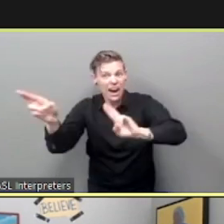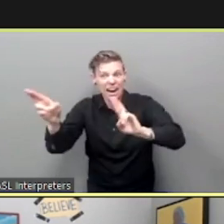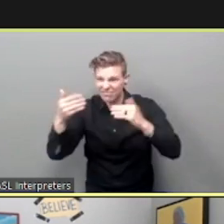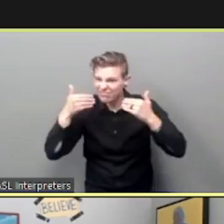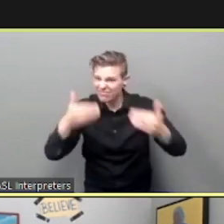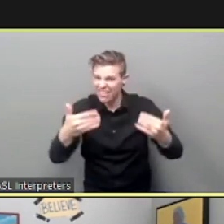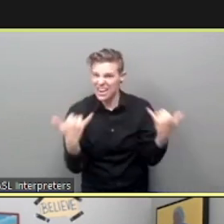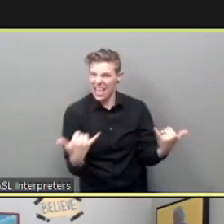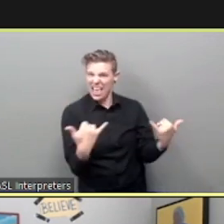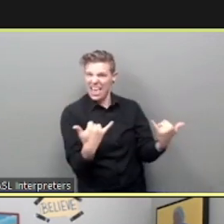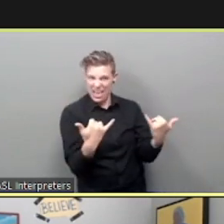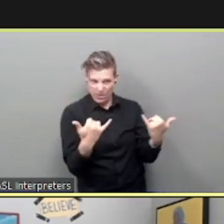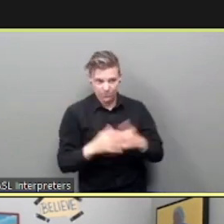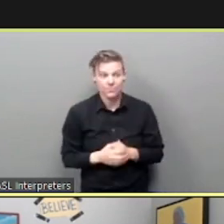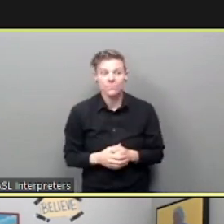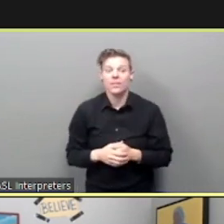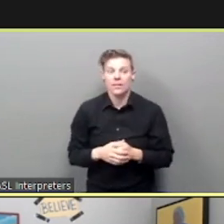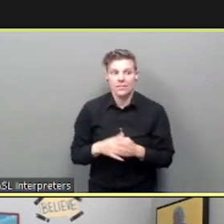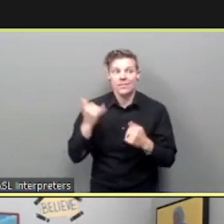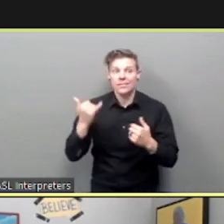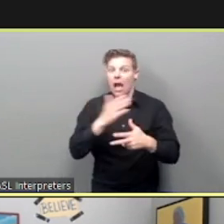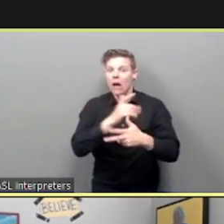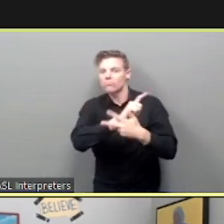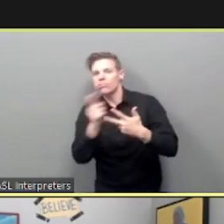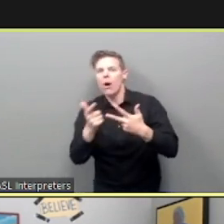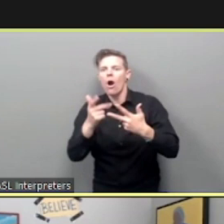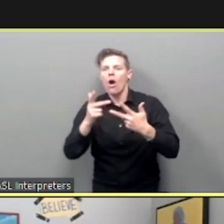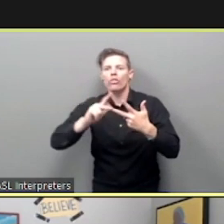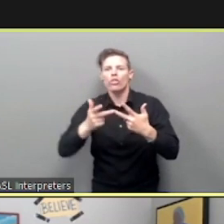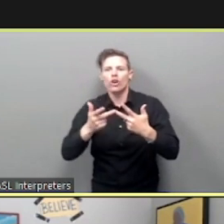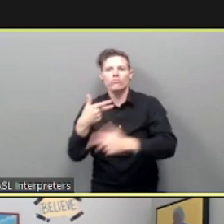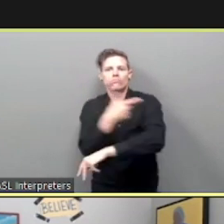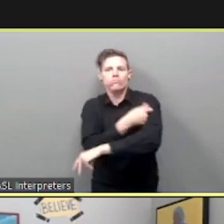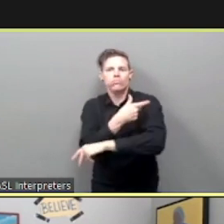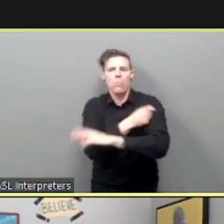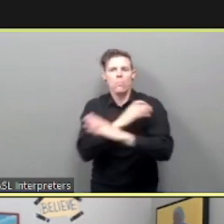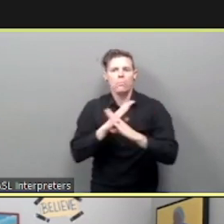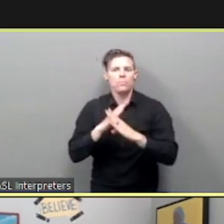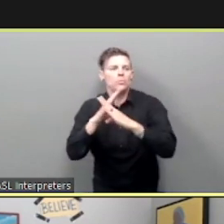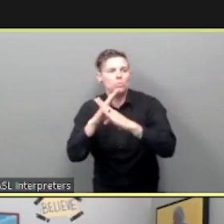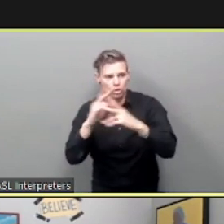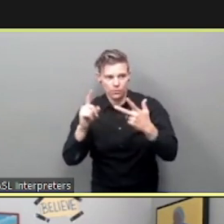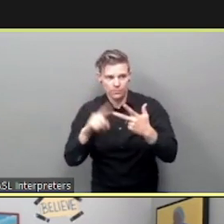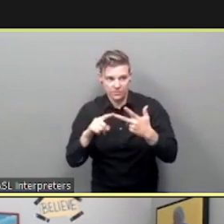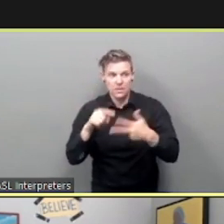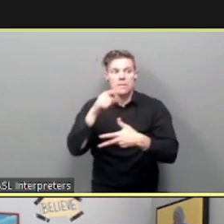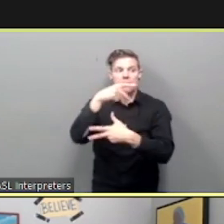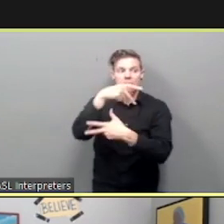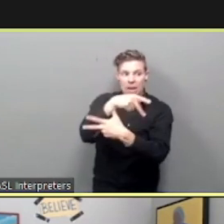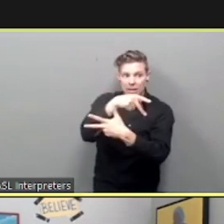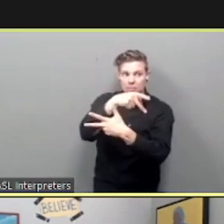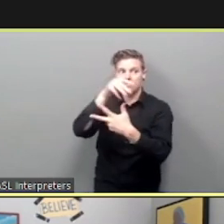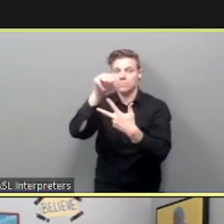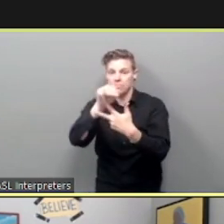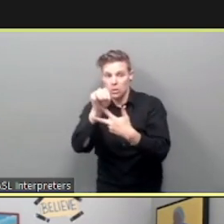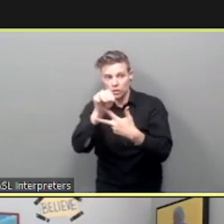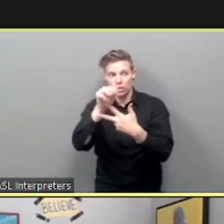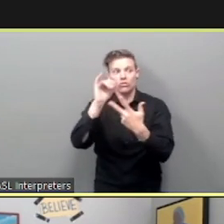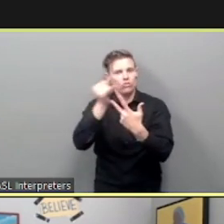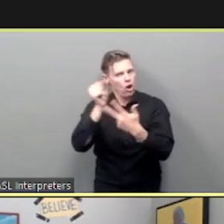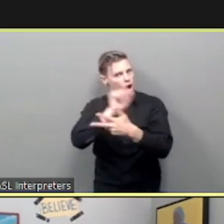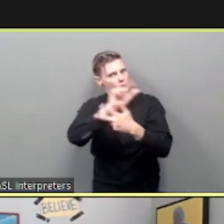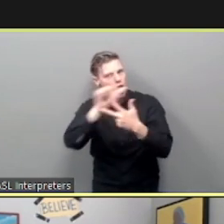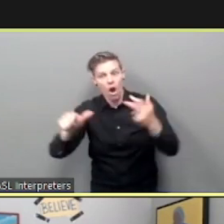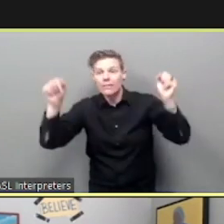Booster doses are actually now available for all 3 COVID-19 vaccines. And so for